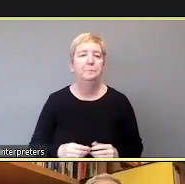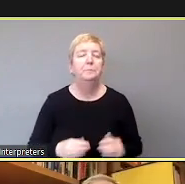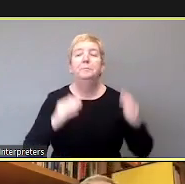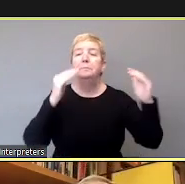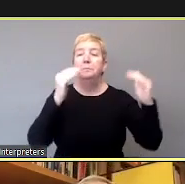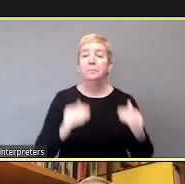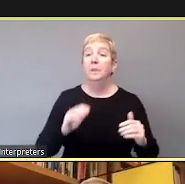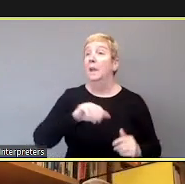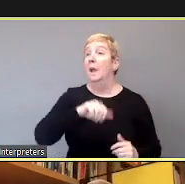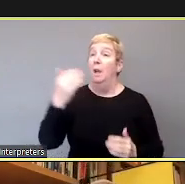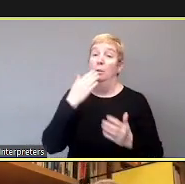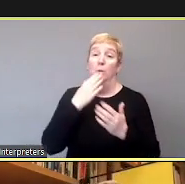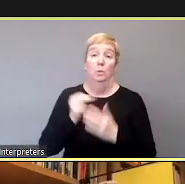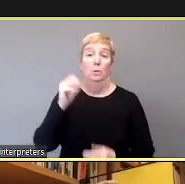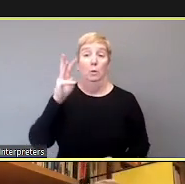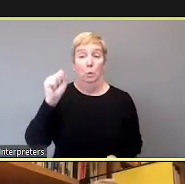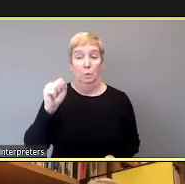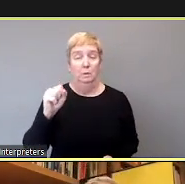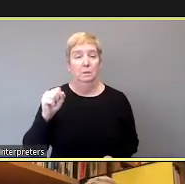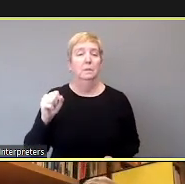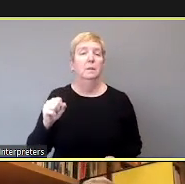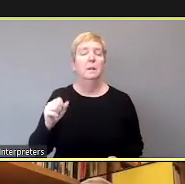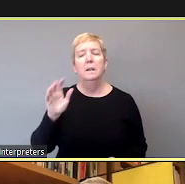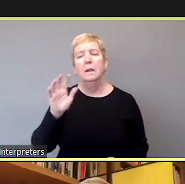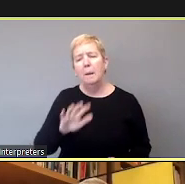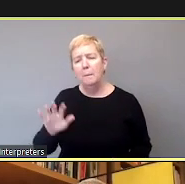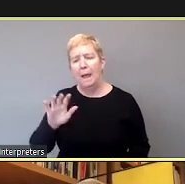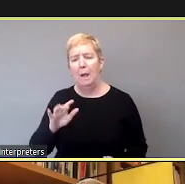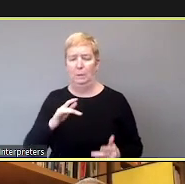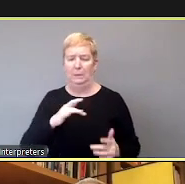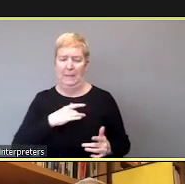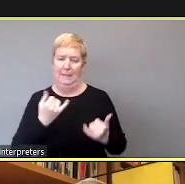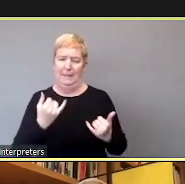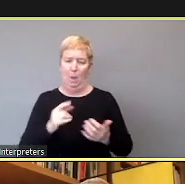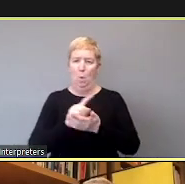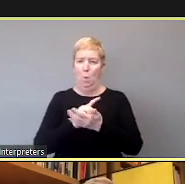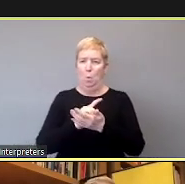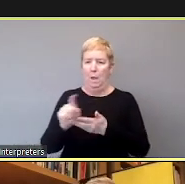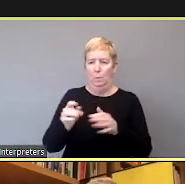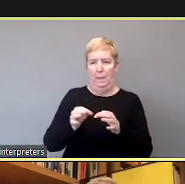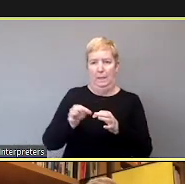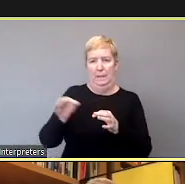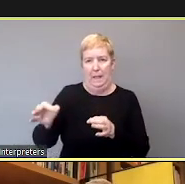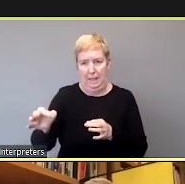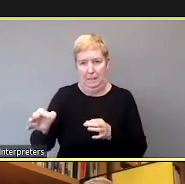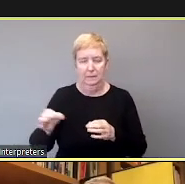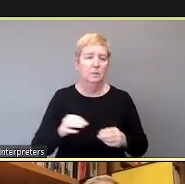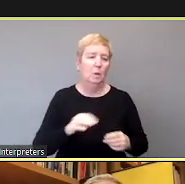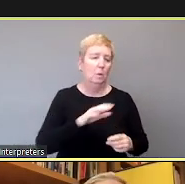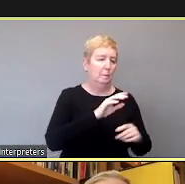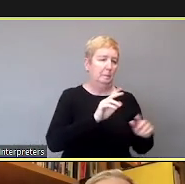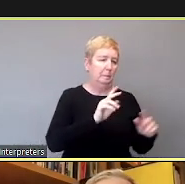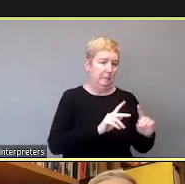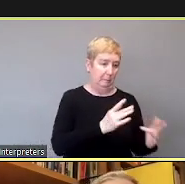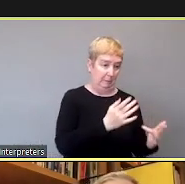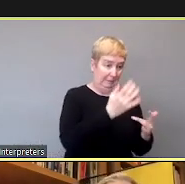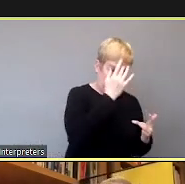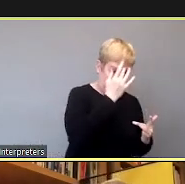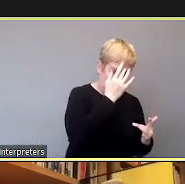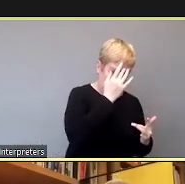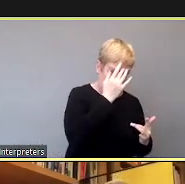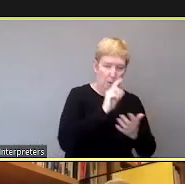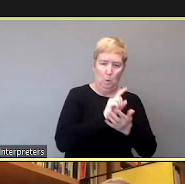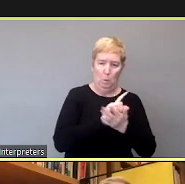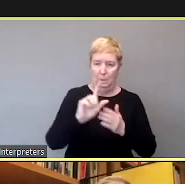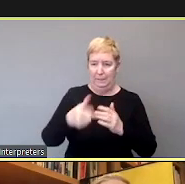mentioned this last week, but we're only seeing about a 1 week lag in the case curve between cases and hospitalizations. You remember